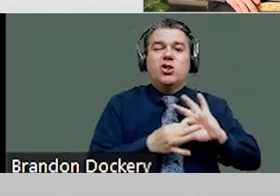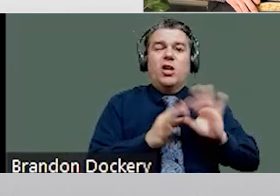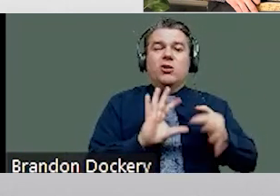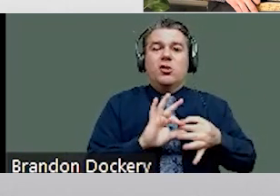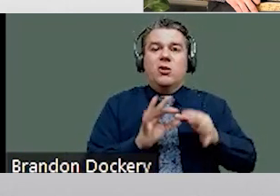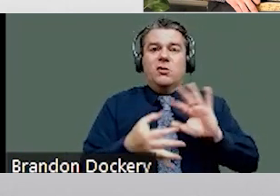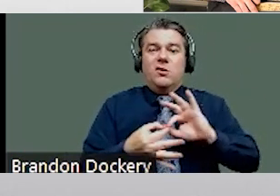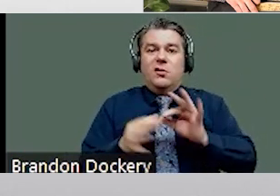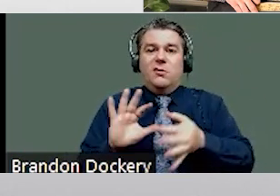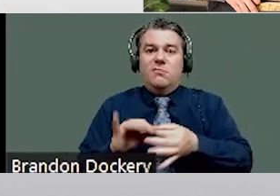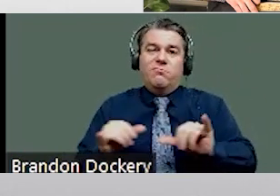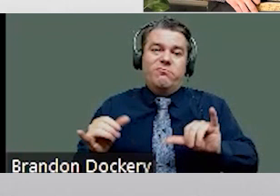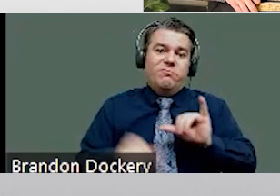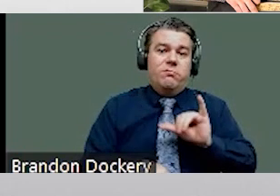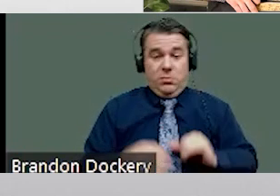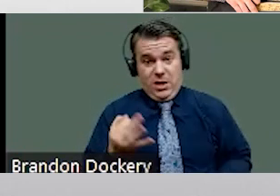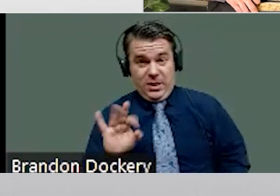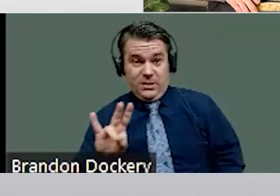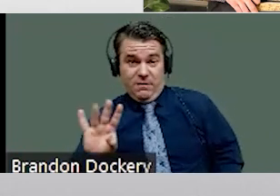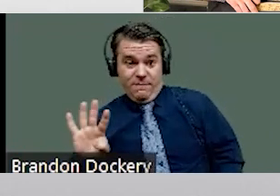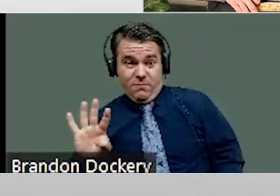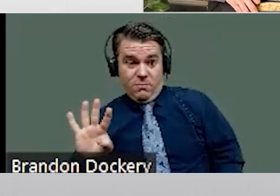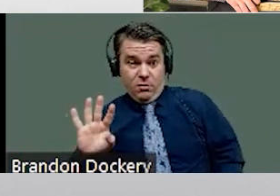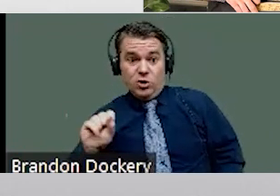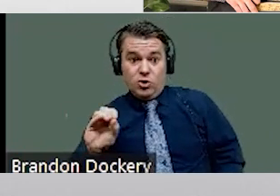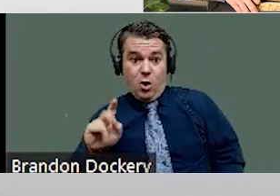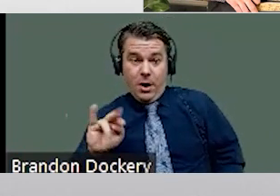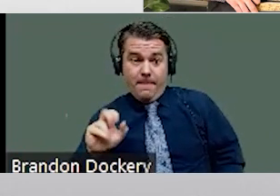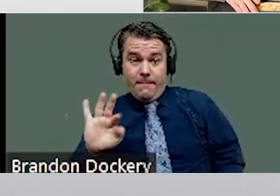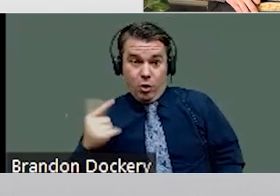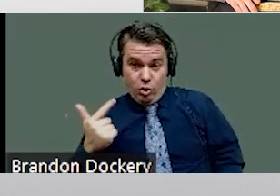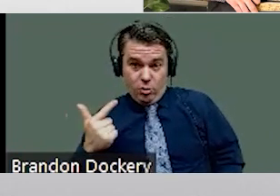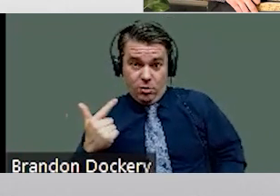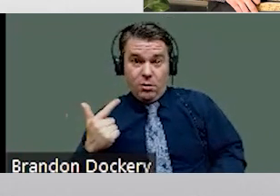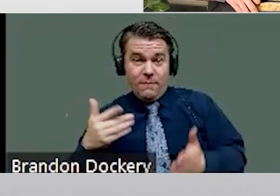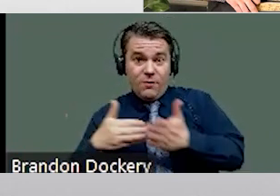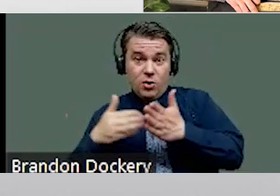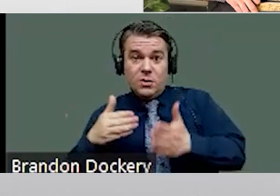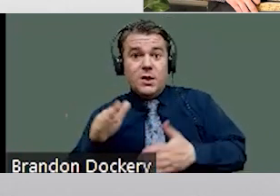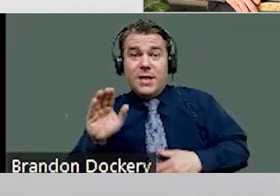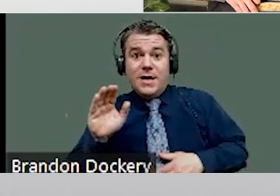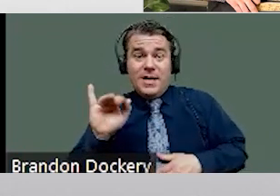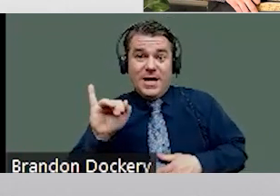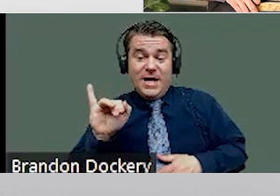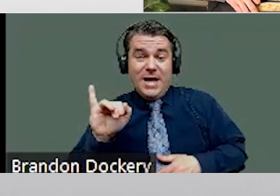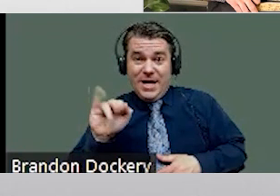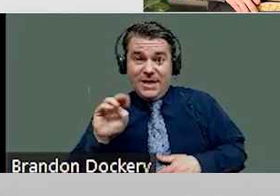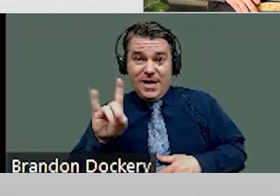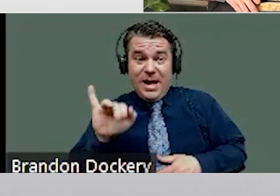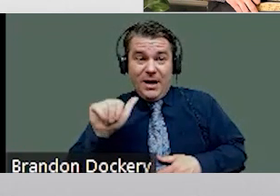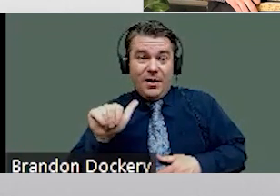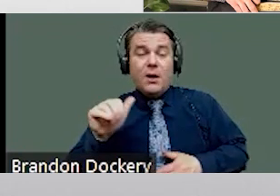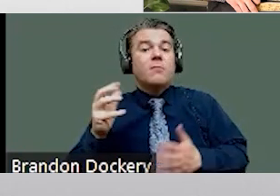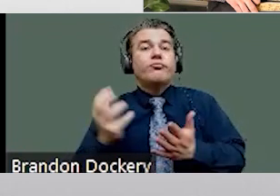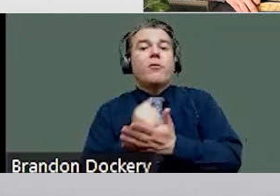in 1974, the lawyers for Sonnenberg versus the state of Indiana and Governor Bai